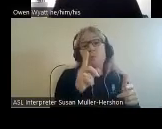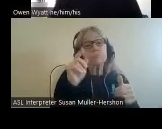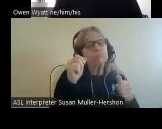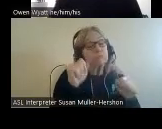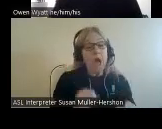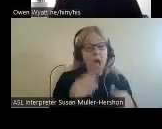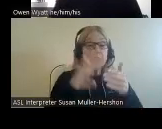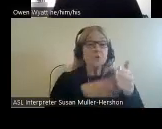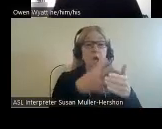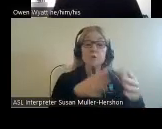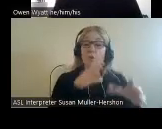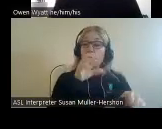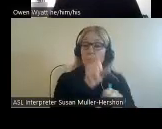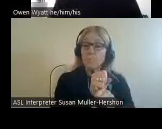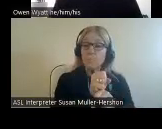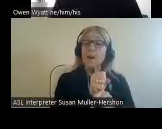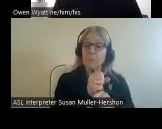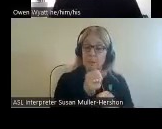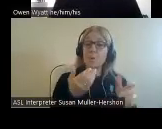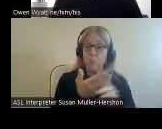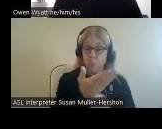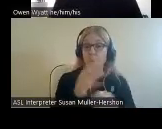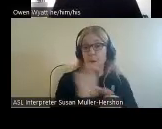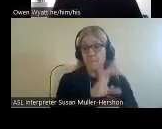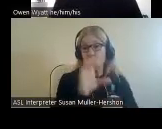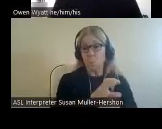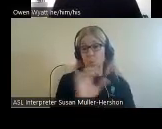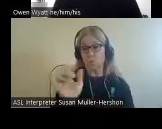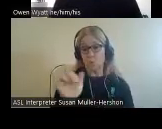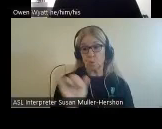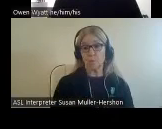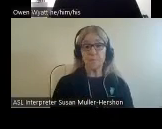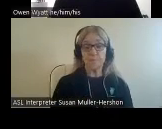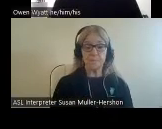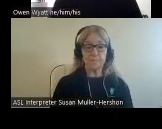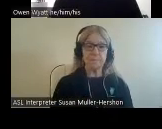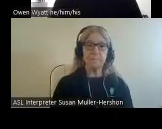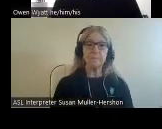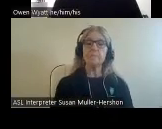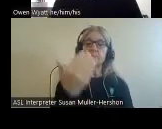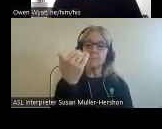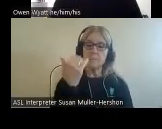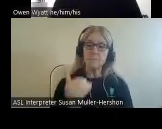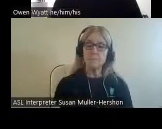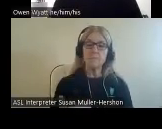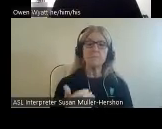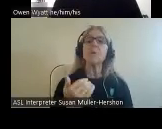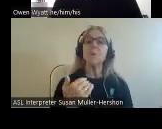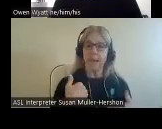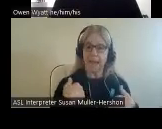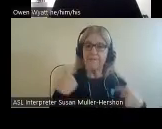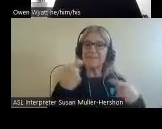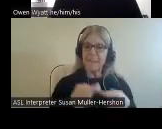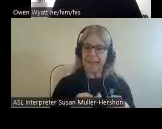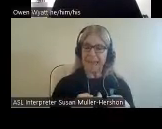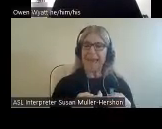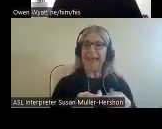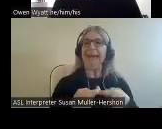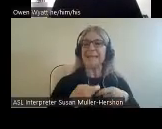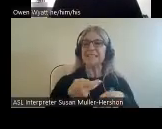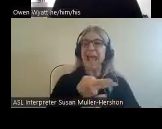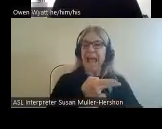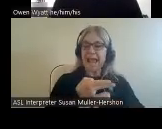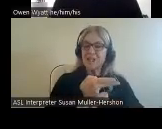appointment through our website. We have Spanish, Haitian Creole,